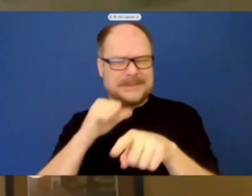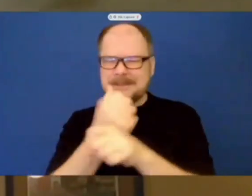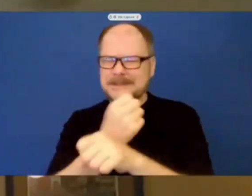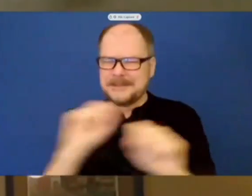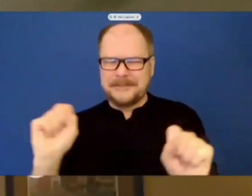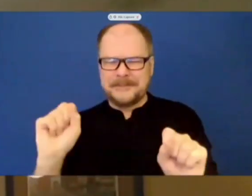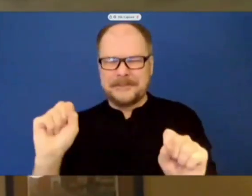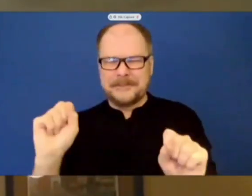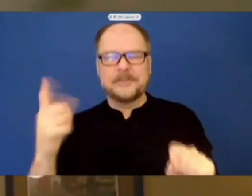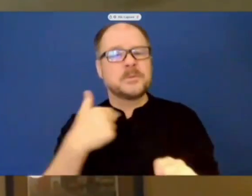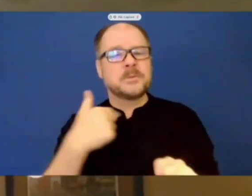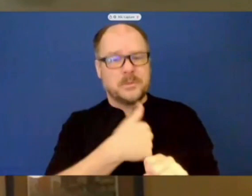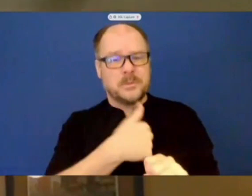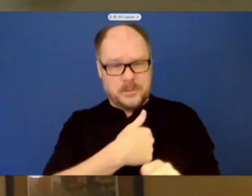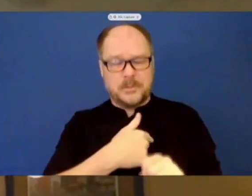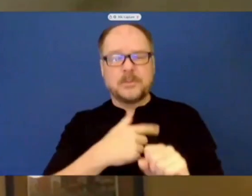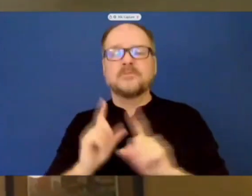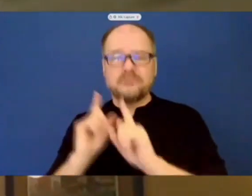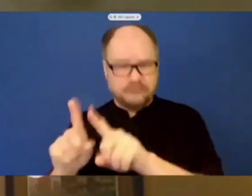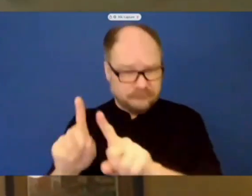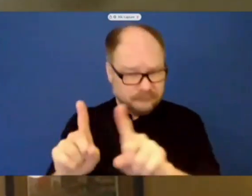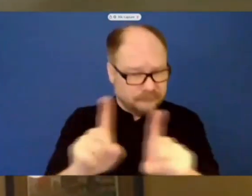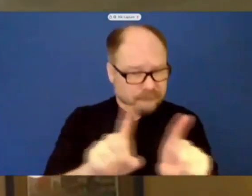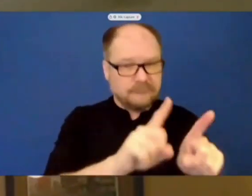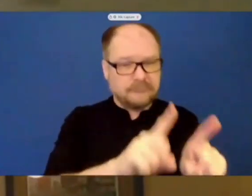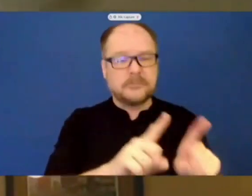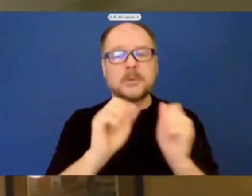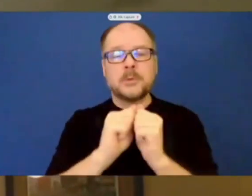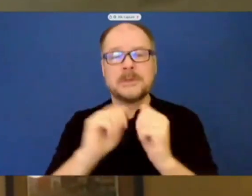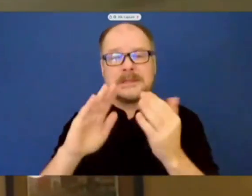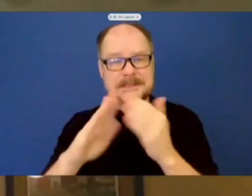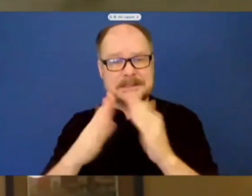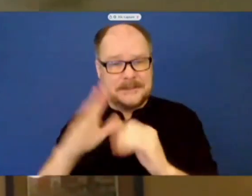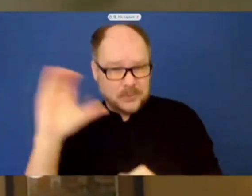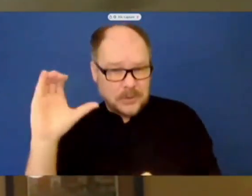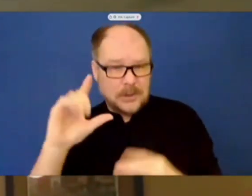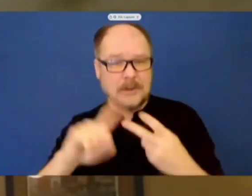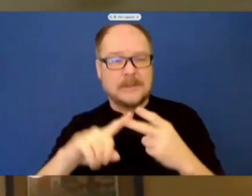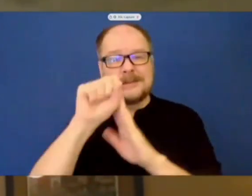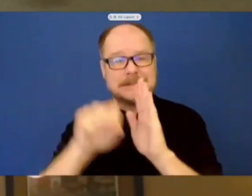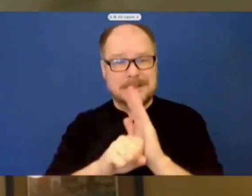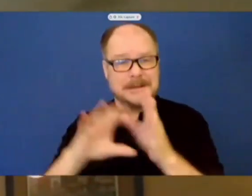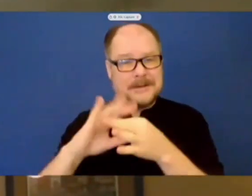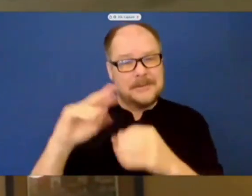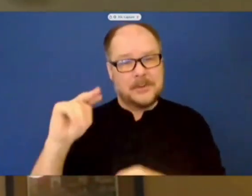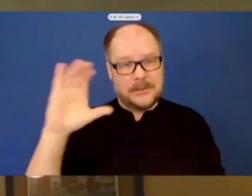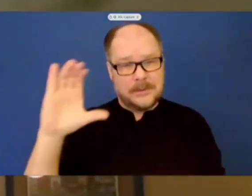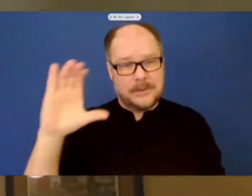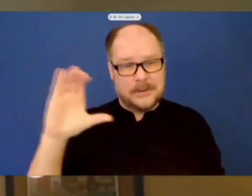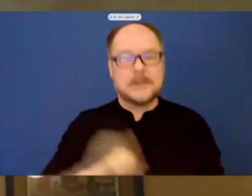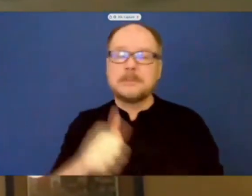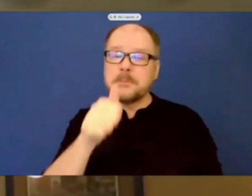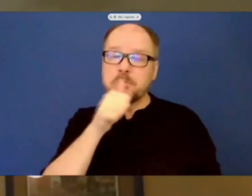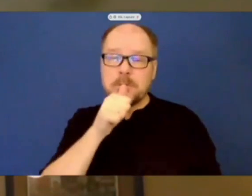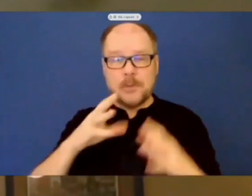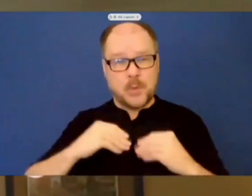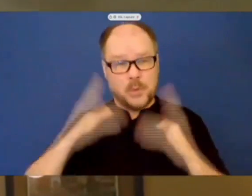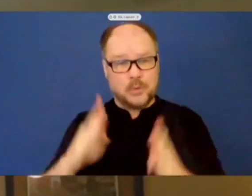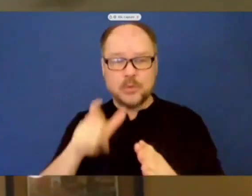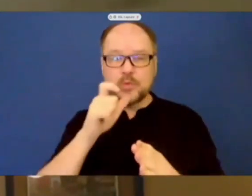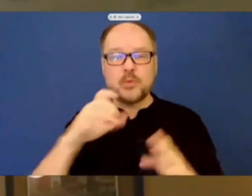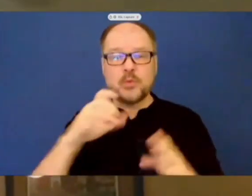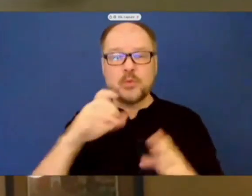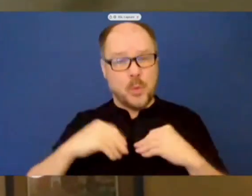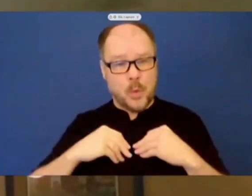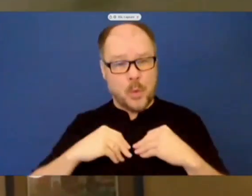worked with the property owners, including the City of Charlotte, the State of North Carolina, and private business owners to clean up the site and